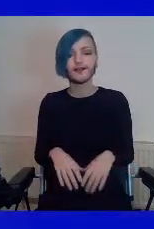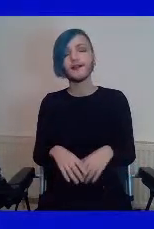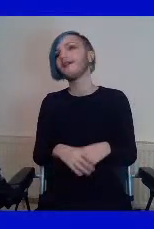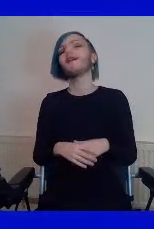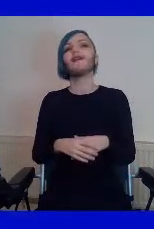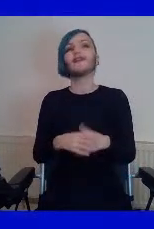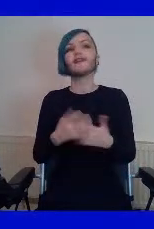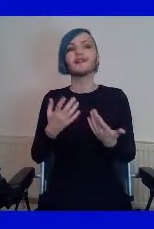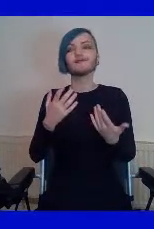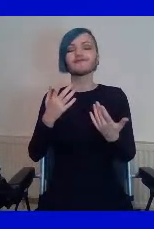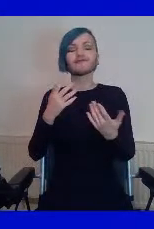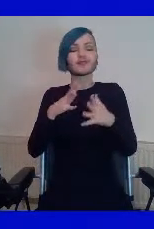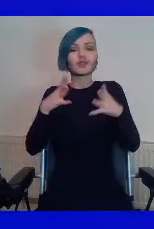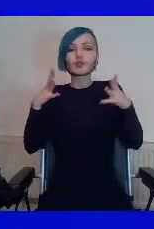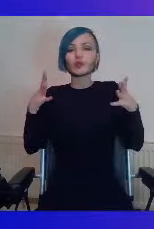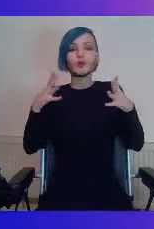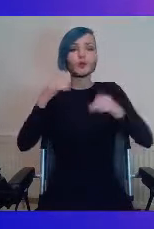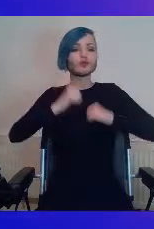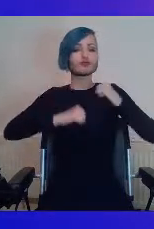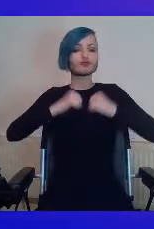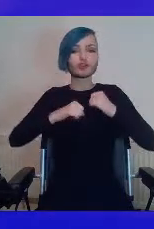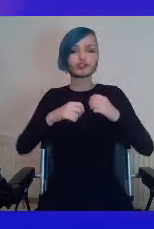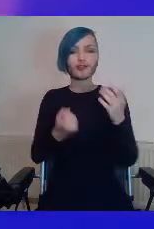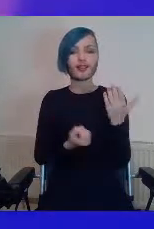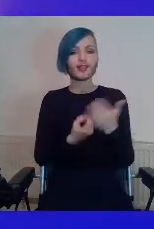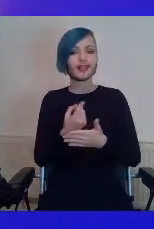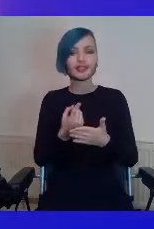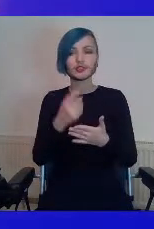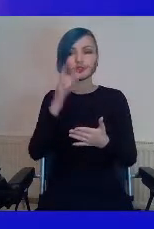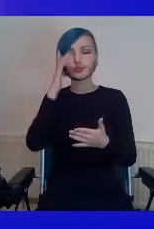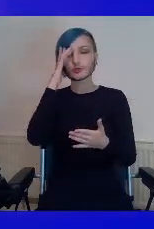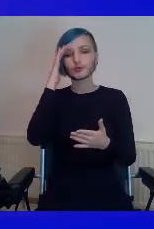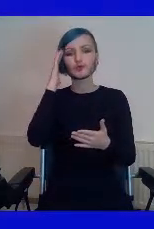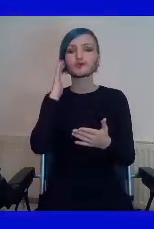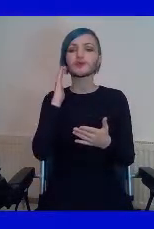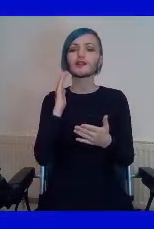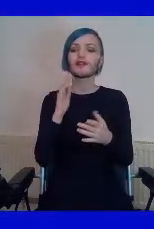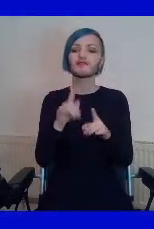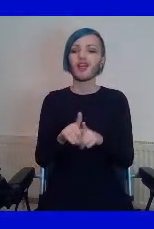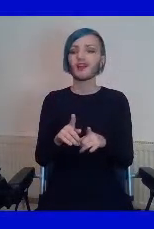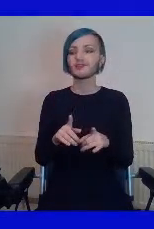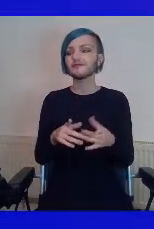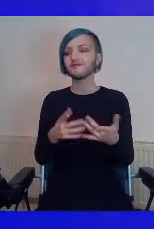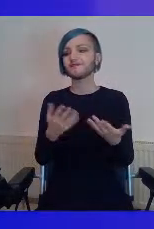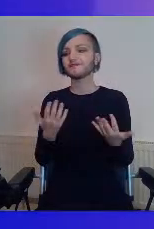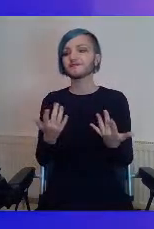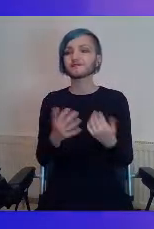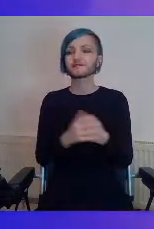structural issues, and fighting what's almost like